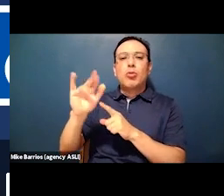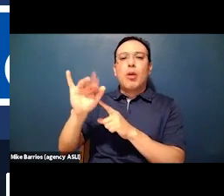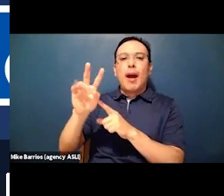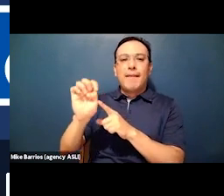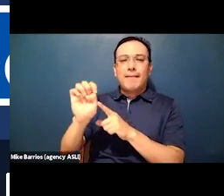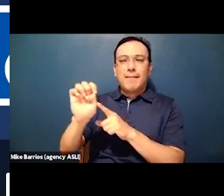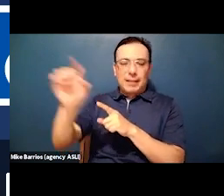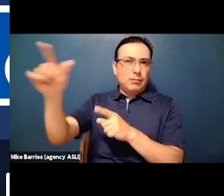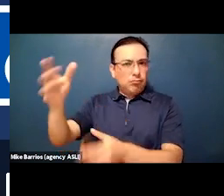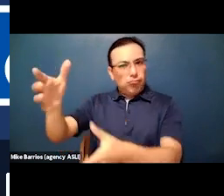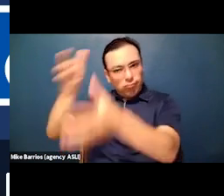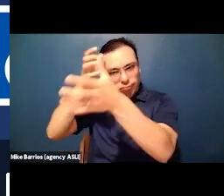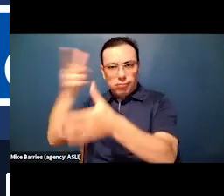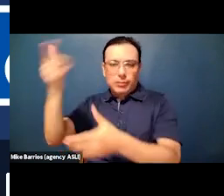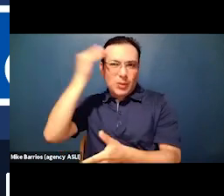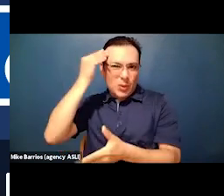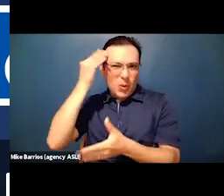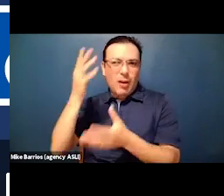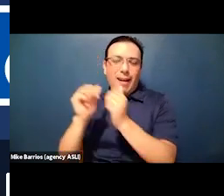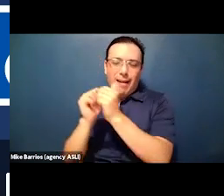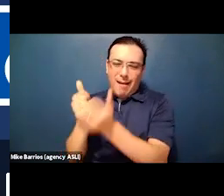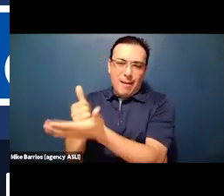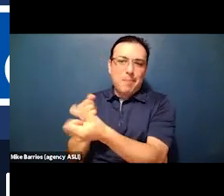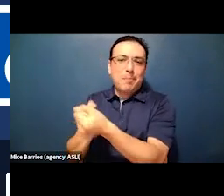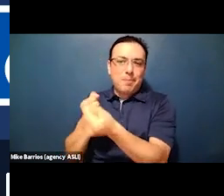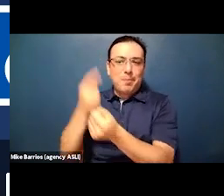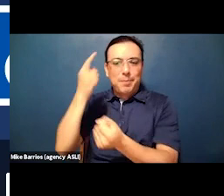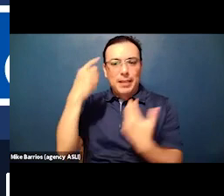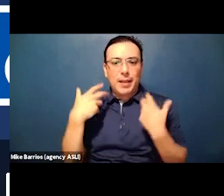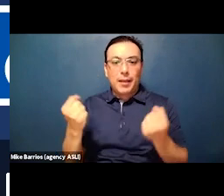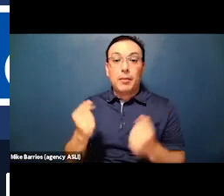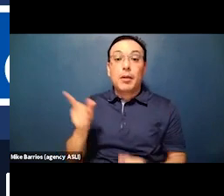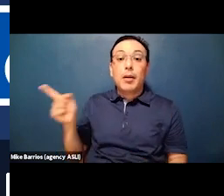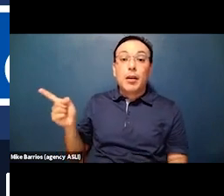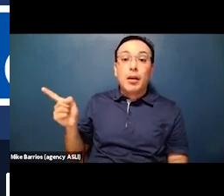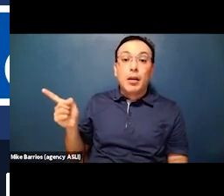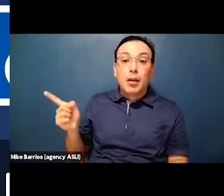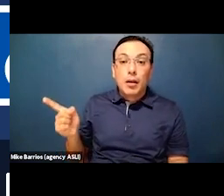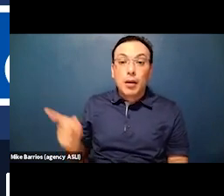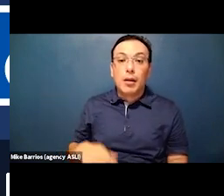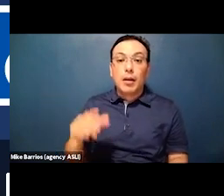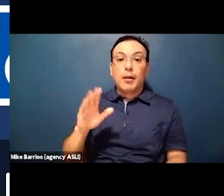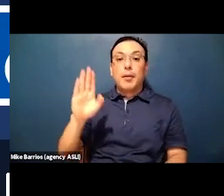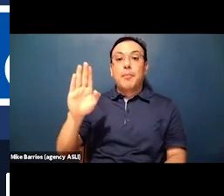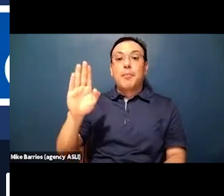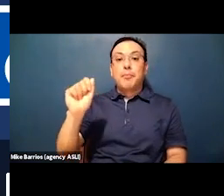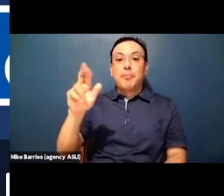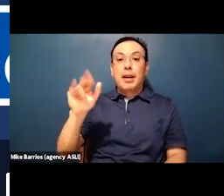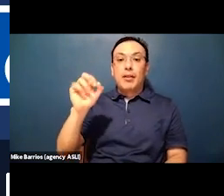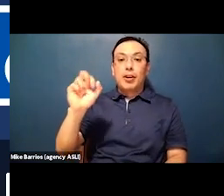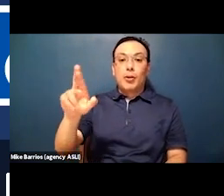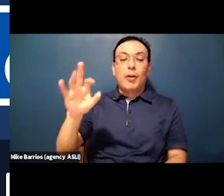There's also barrier-free living. They offer comprehensive support services for survivors of domestic violence